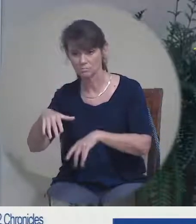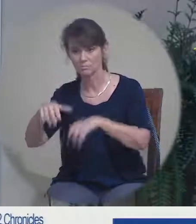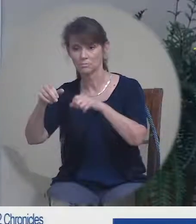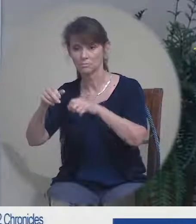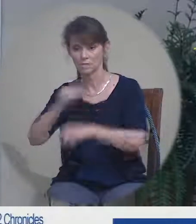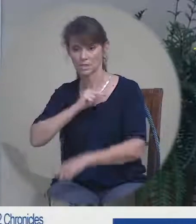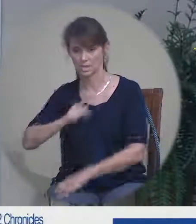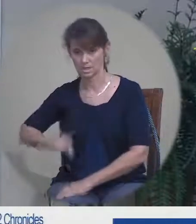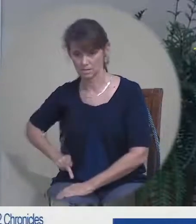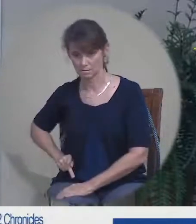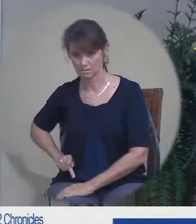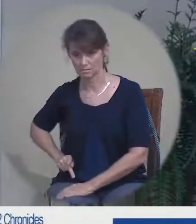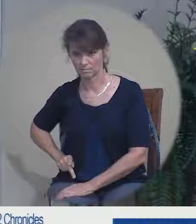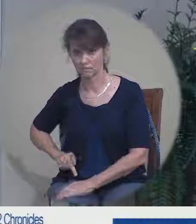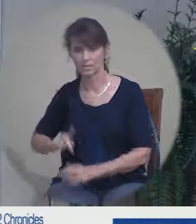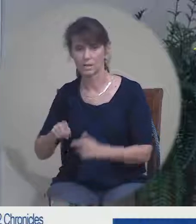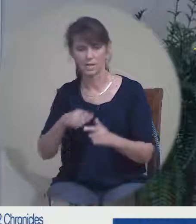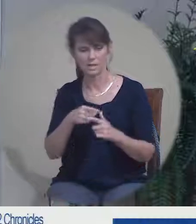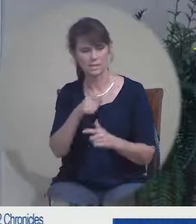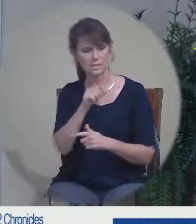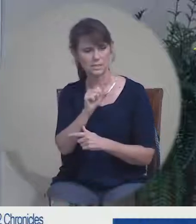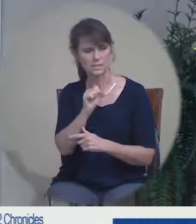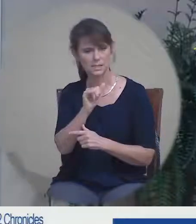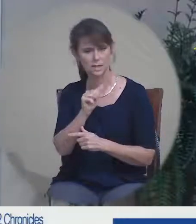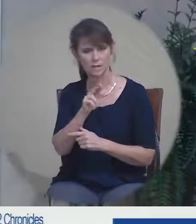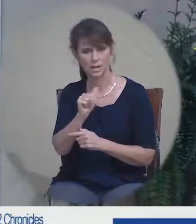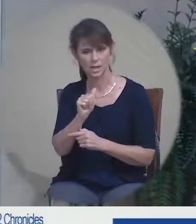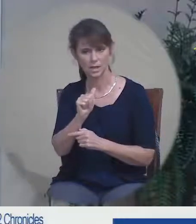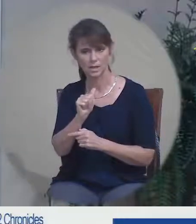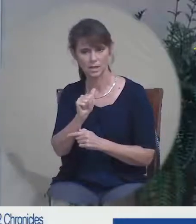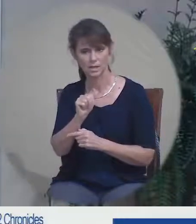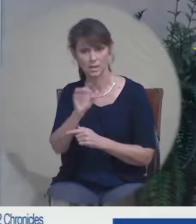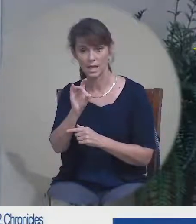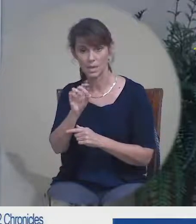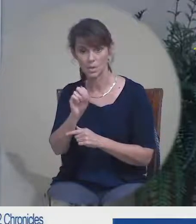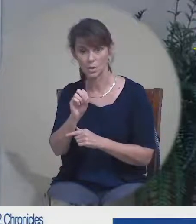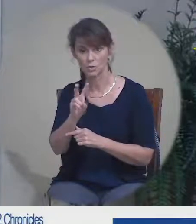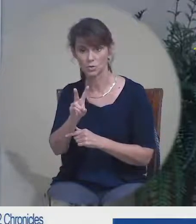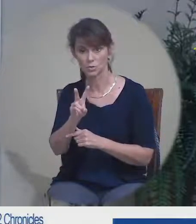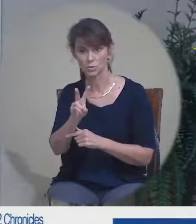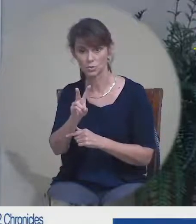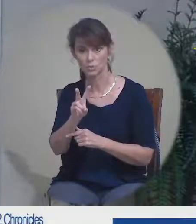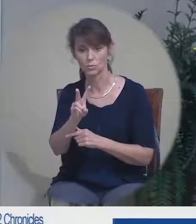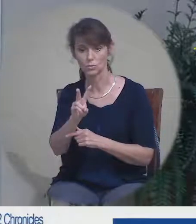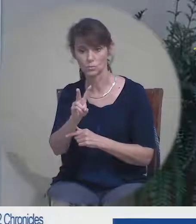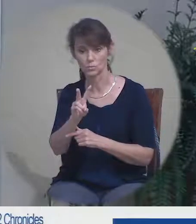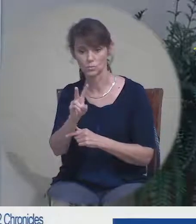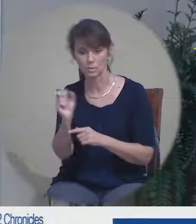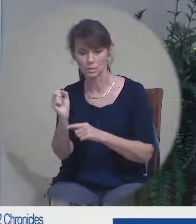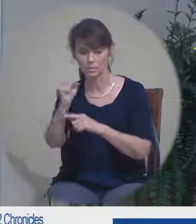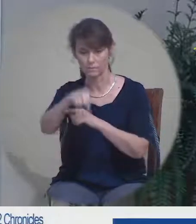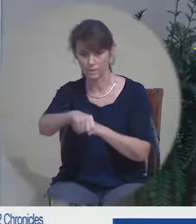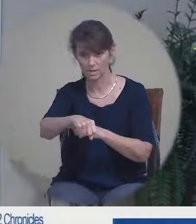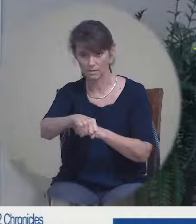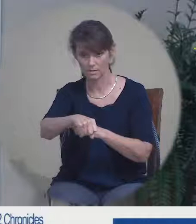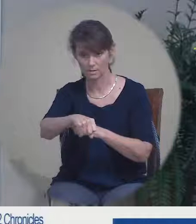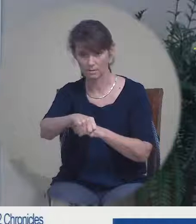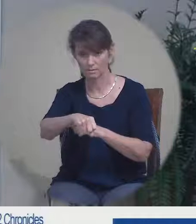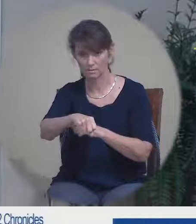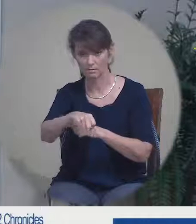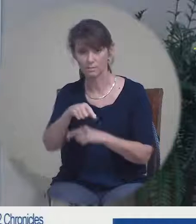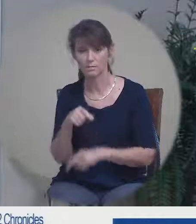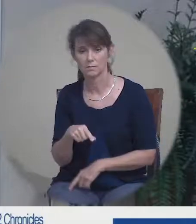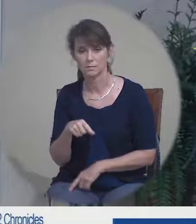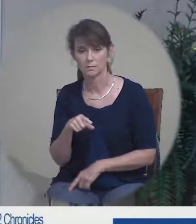defeats Syria in 802, but Assyria doesn't kind of push their advantage. They don't go on